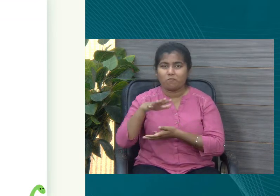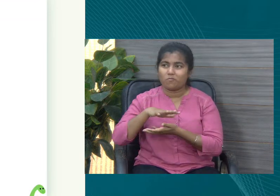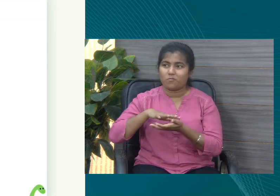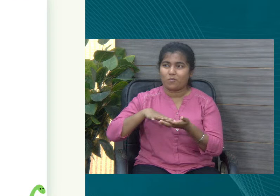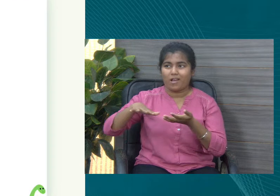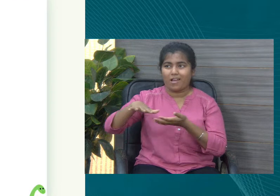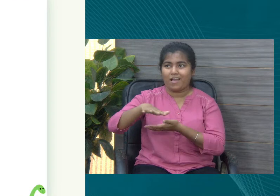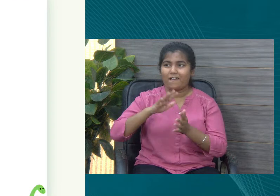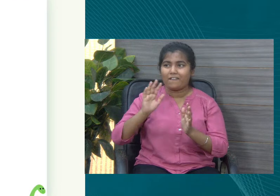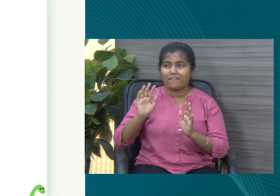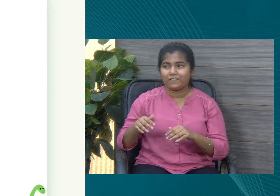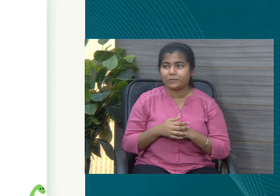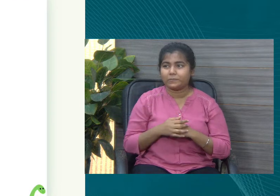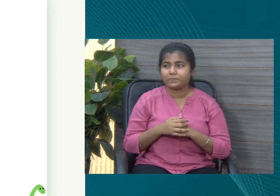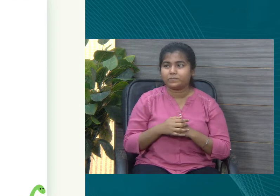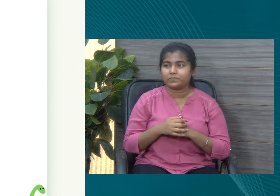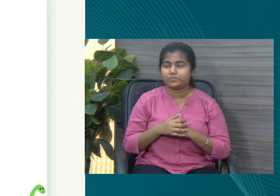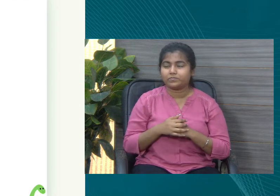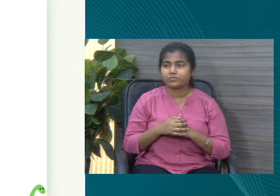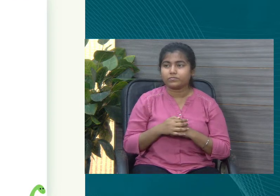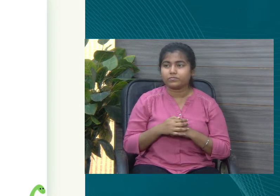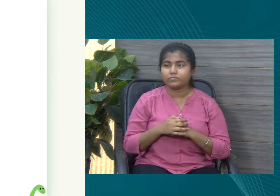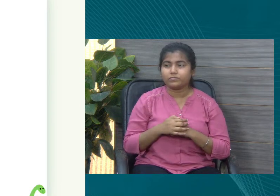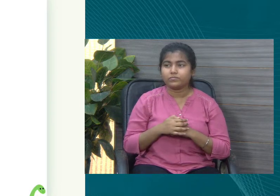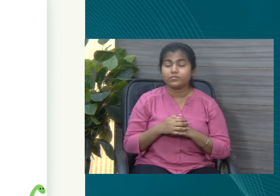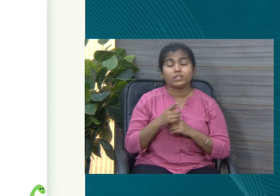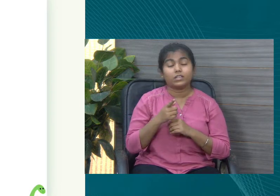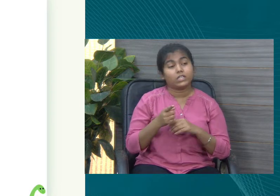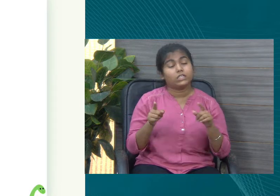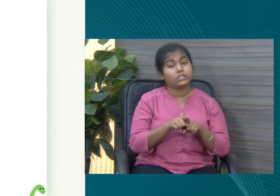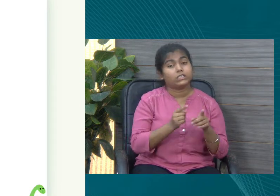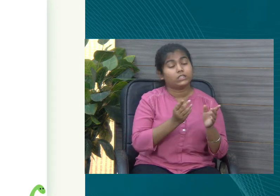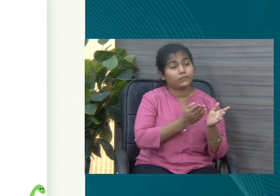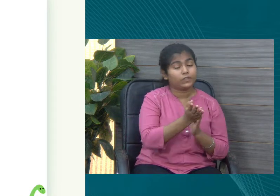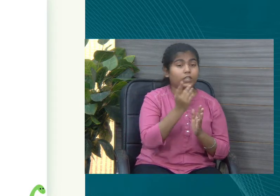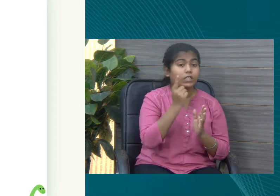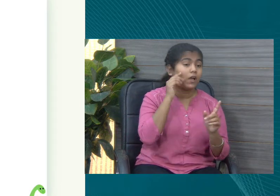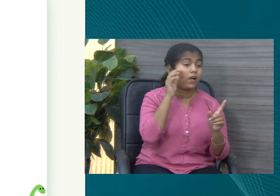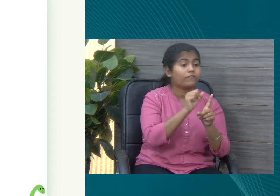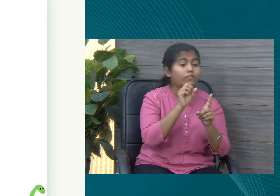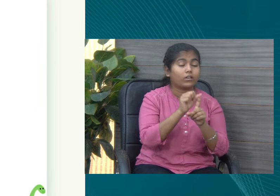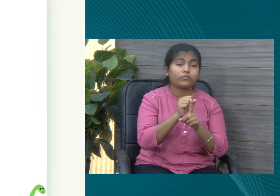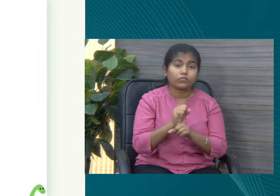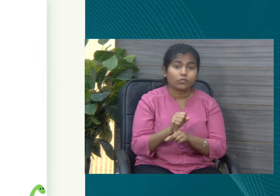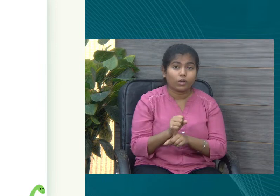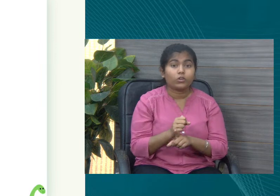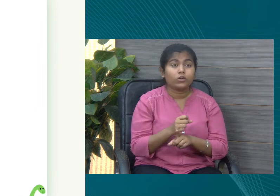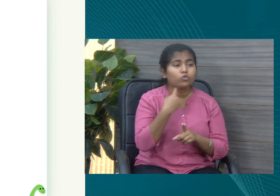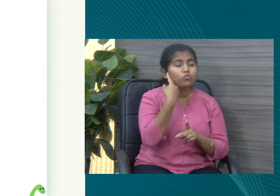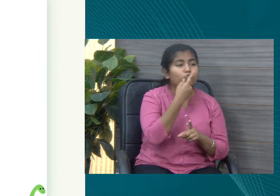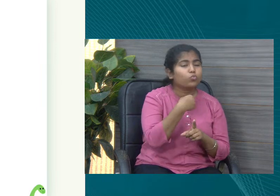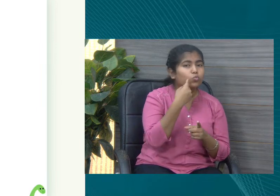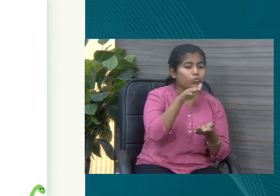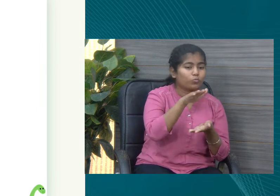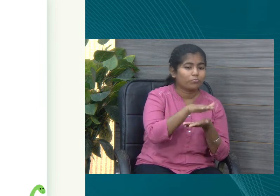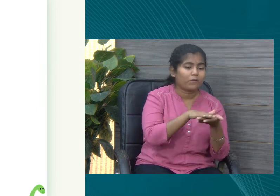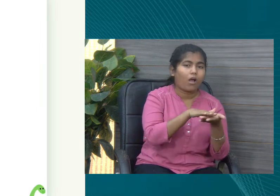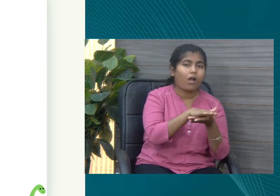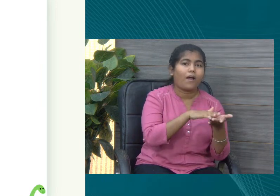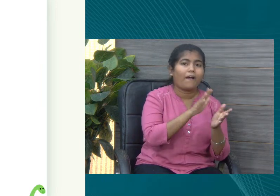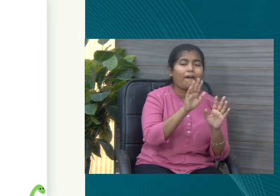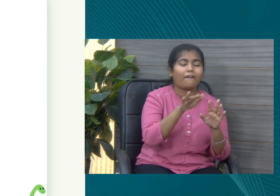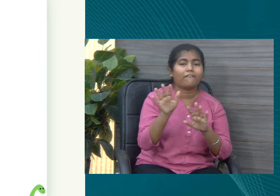a. Yeah. And this way, our children can also identify that whose footprints are these. And for